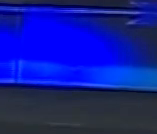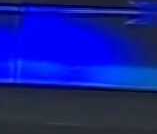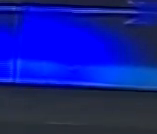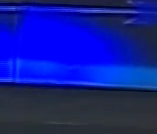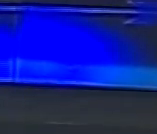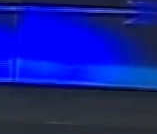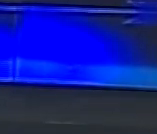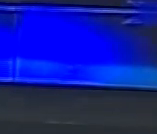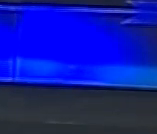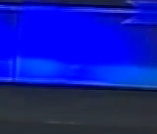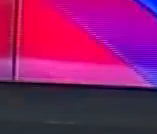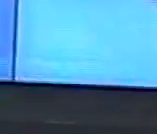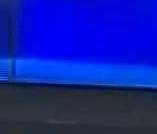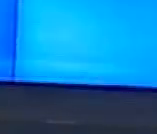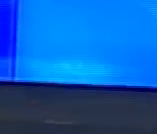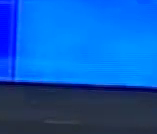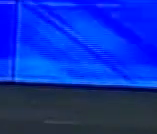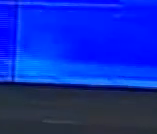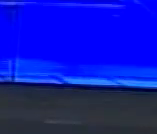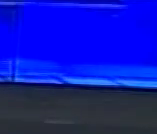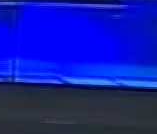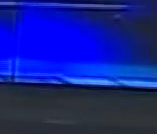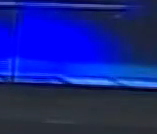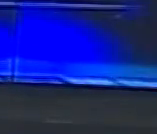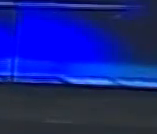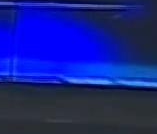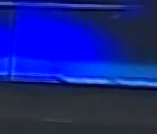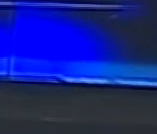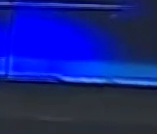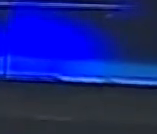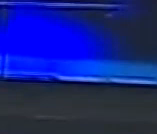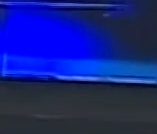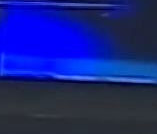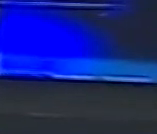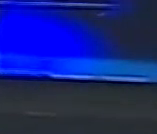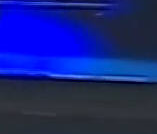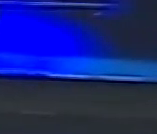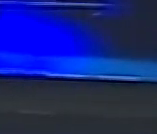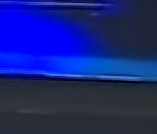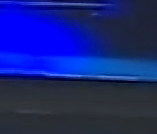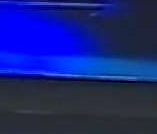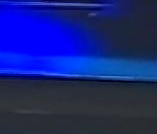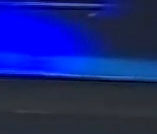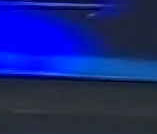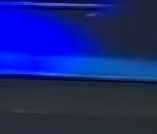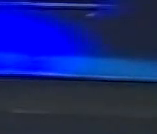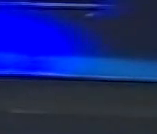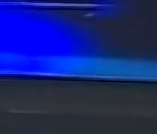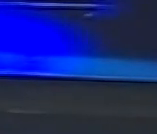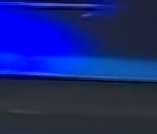see on our Super Bowl originated from the government itself. Remember this?